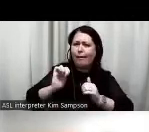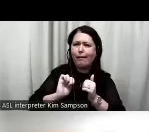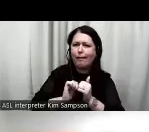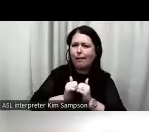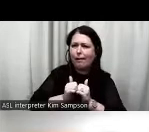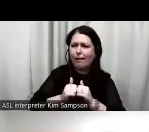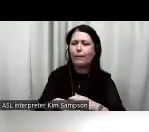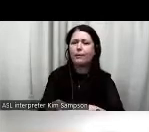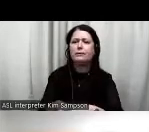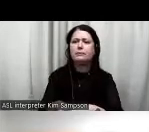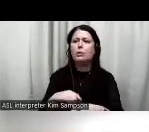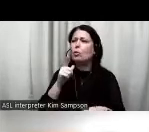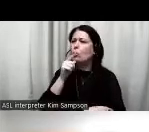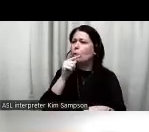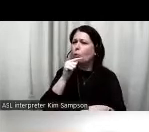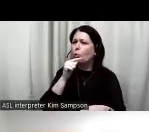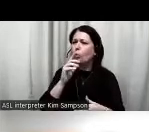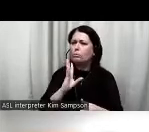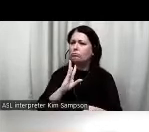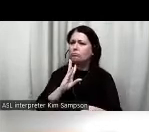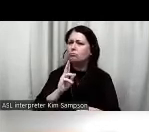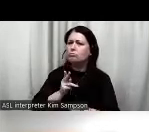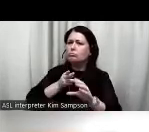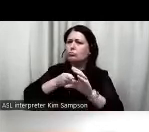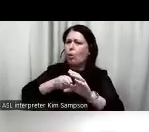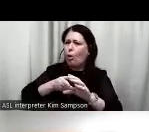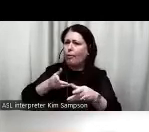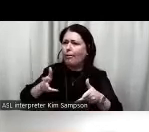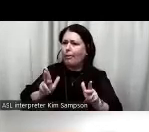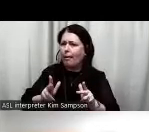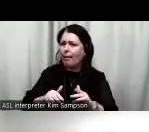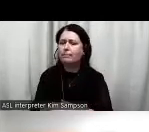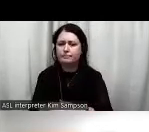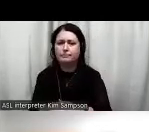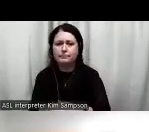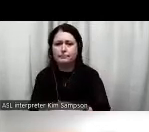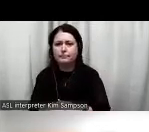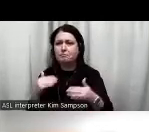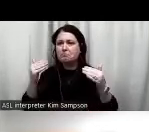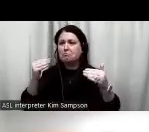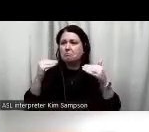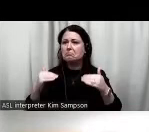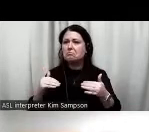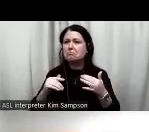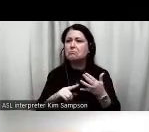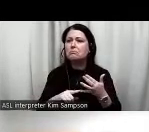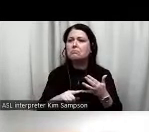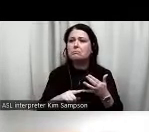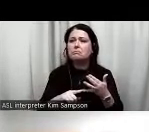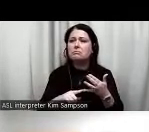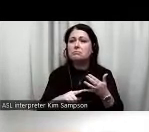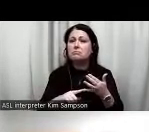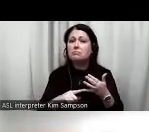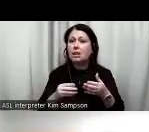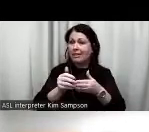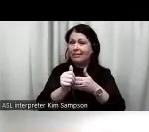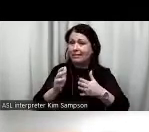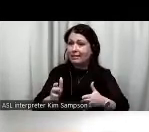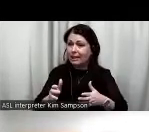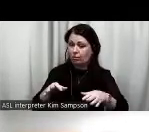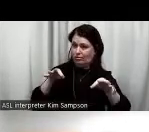and who should be in that group. And then does the facilitator explain